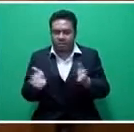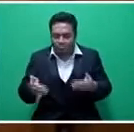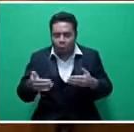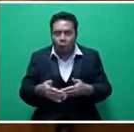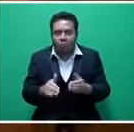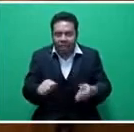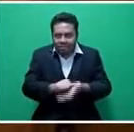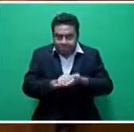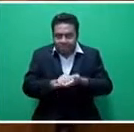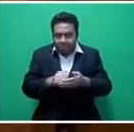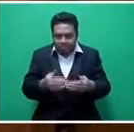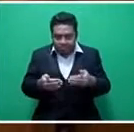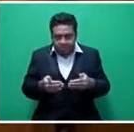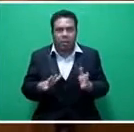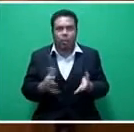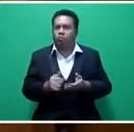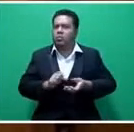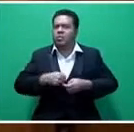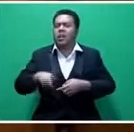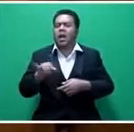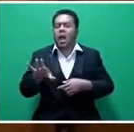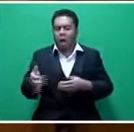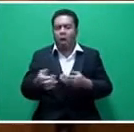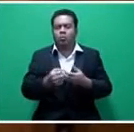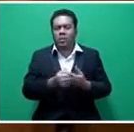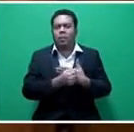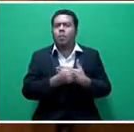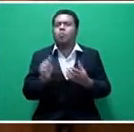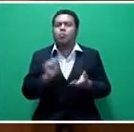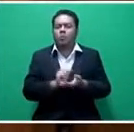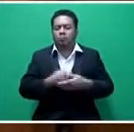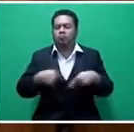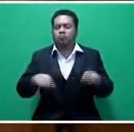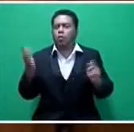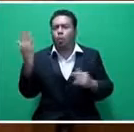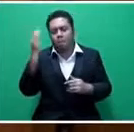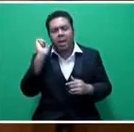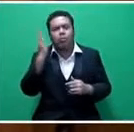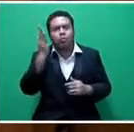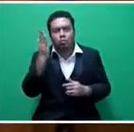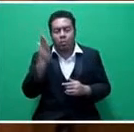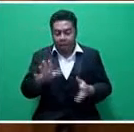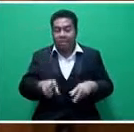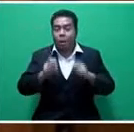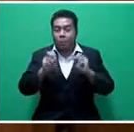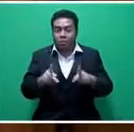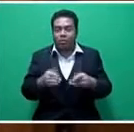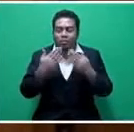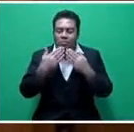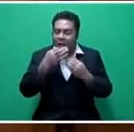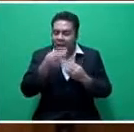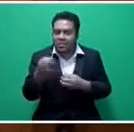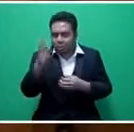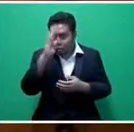we were finally able to send safely our young ones back to school. Mr. Speaker, sir, I wish to take this opportunity to urge parents